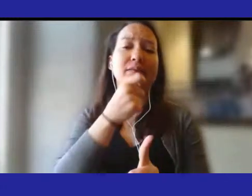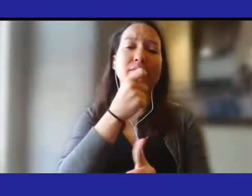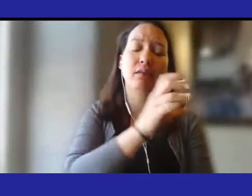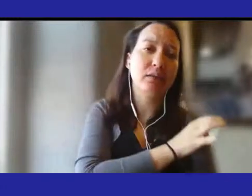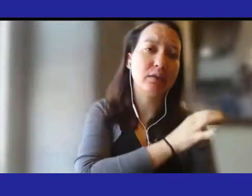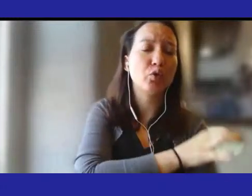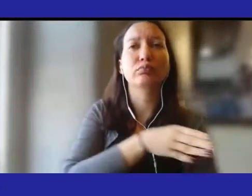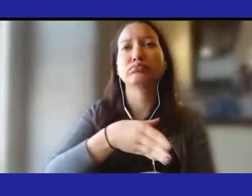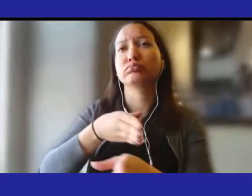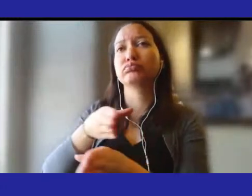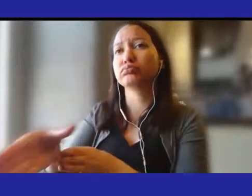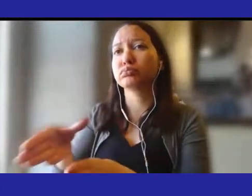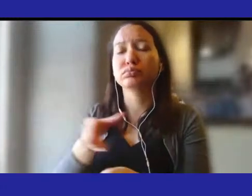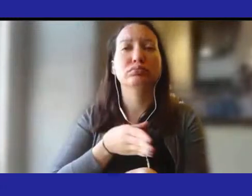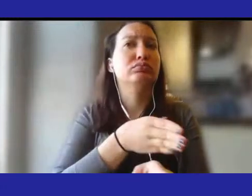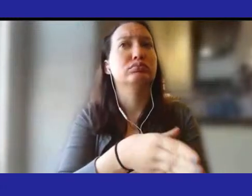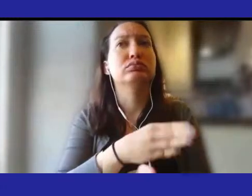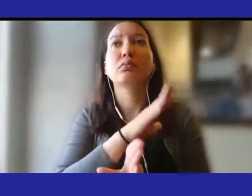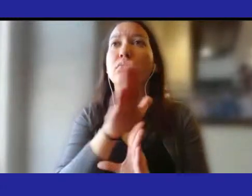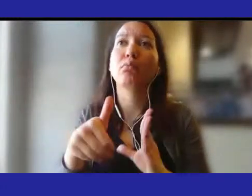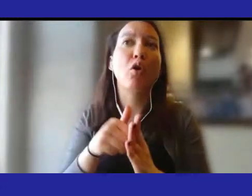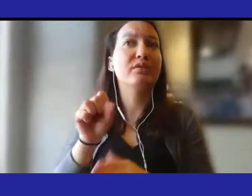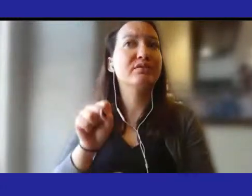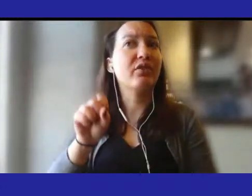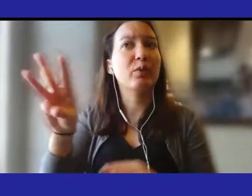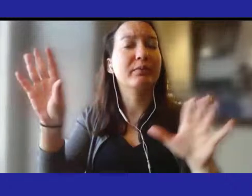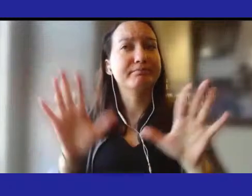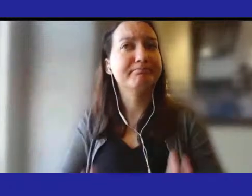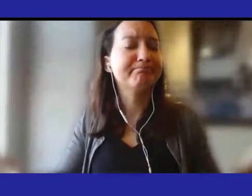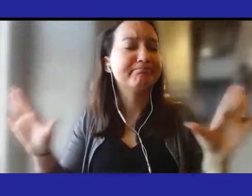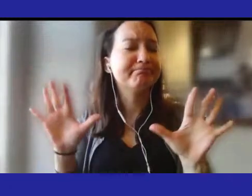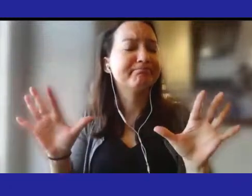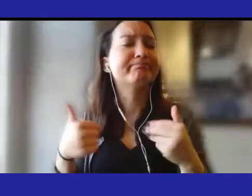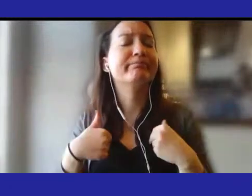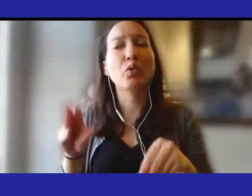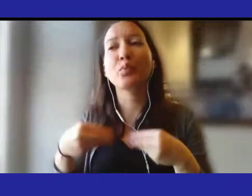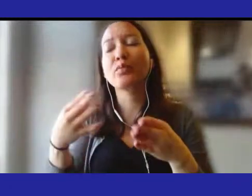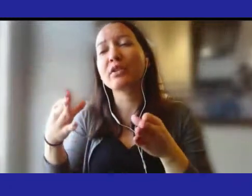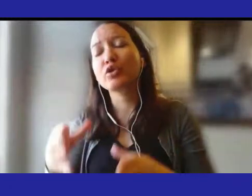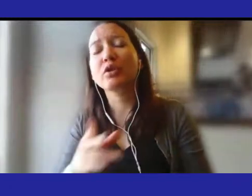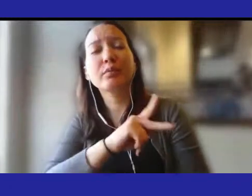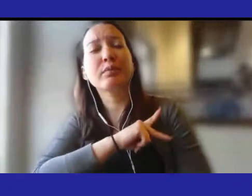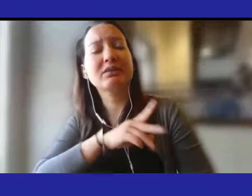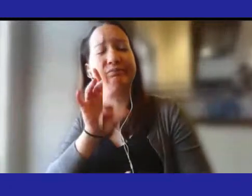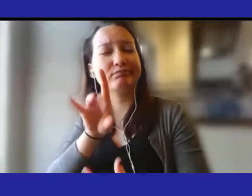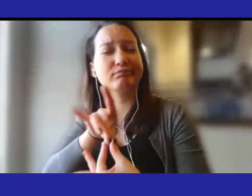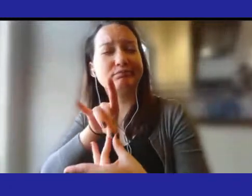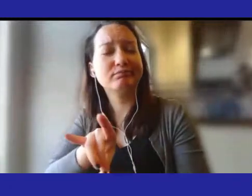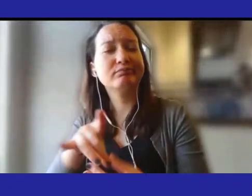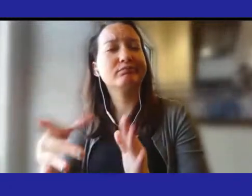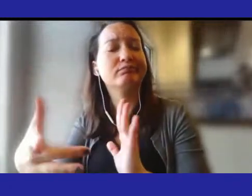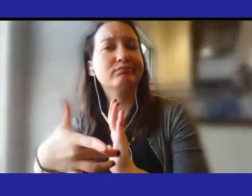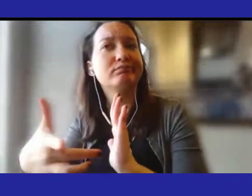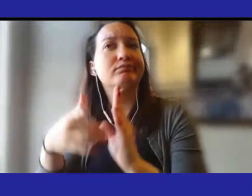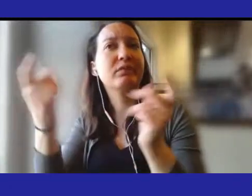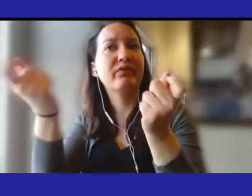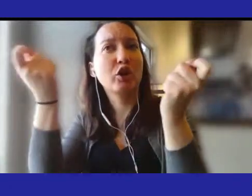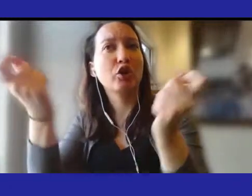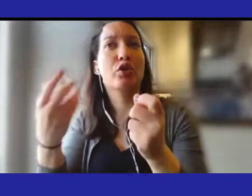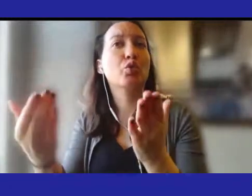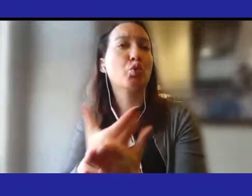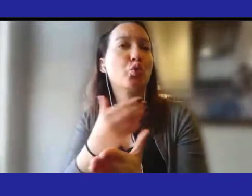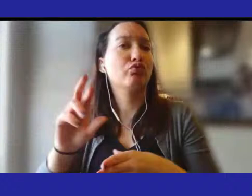areas and all the software across our system. And it includes provider personalization, and technology fairs, our new resident